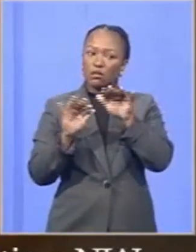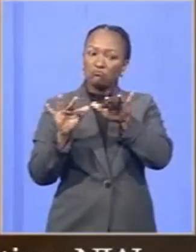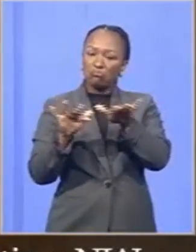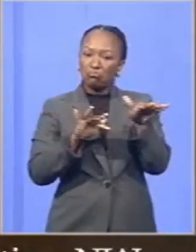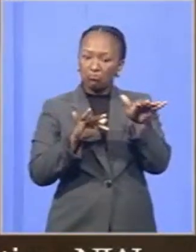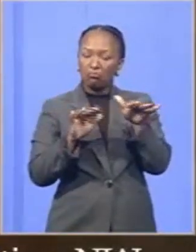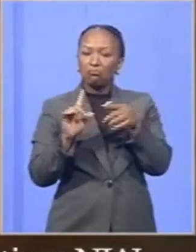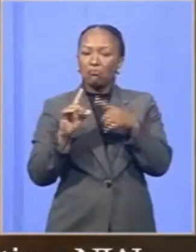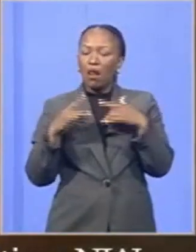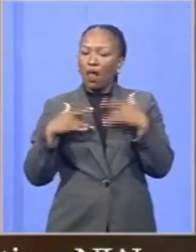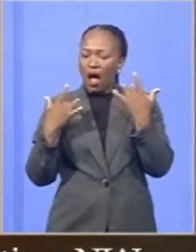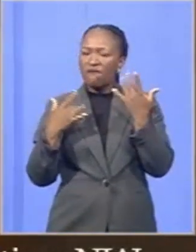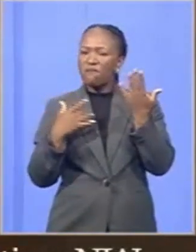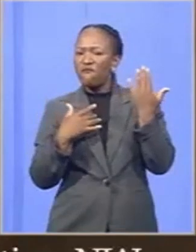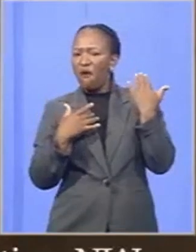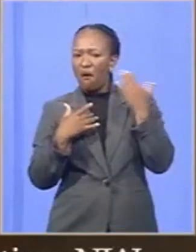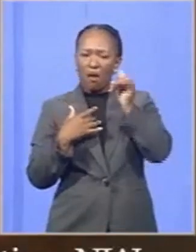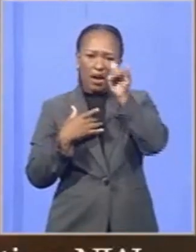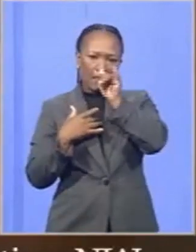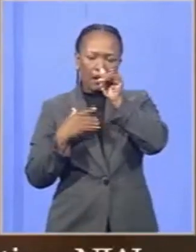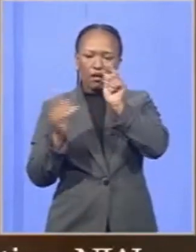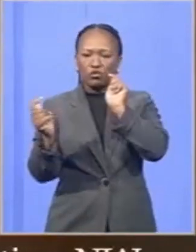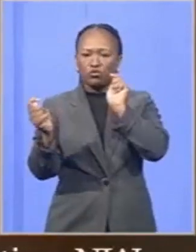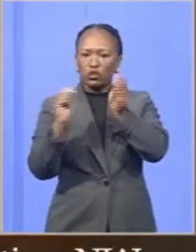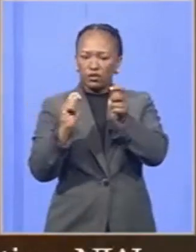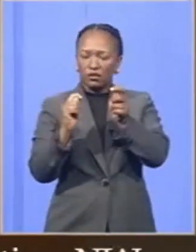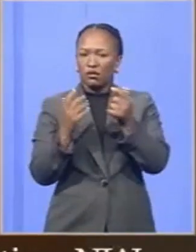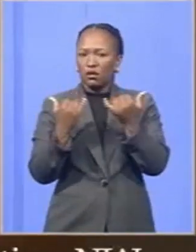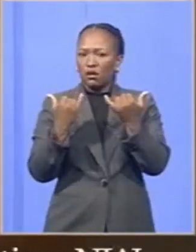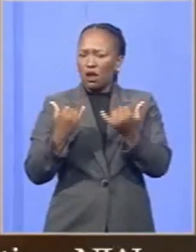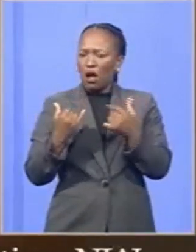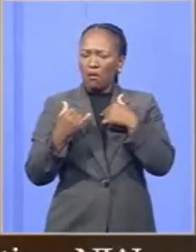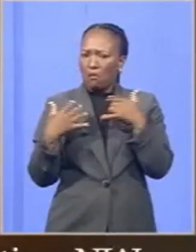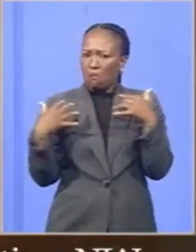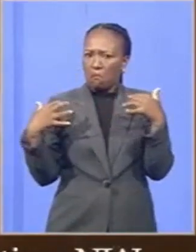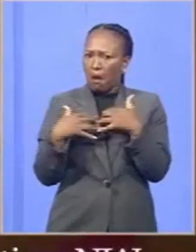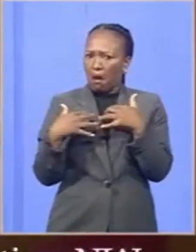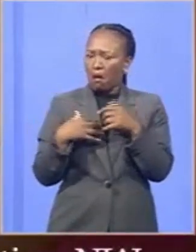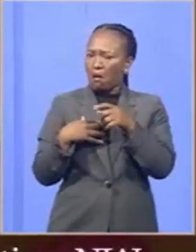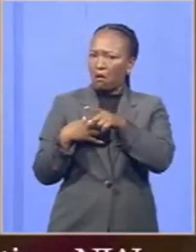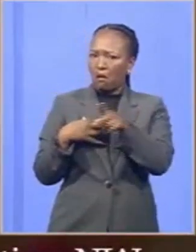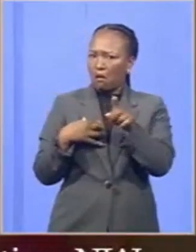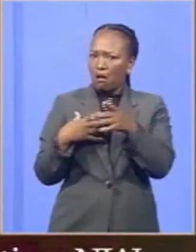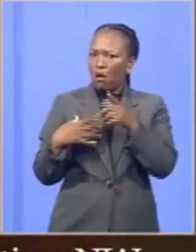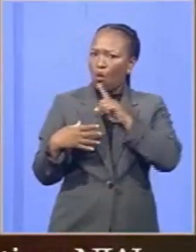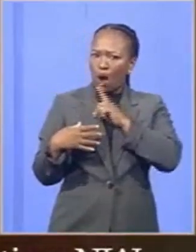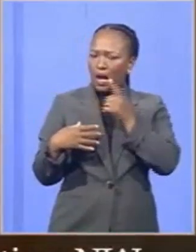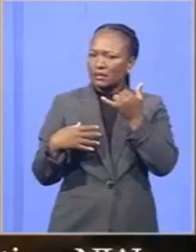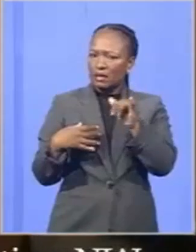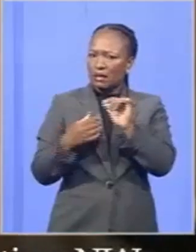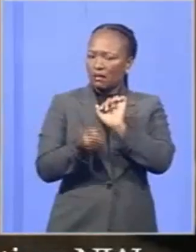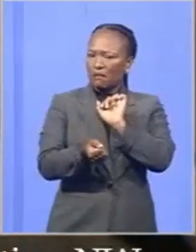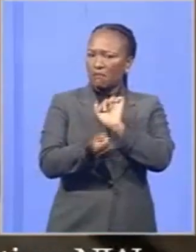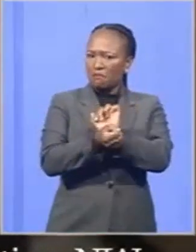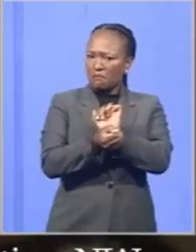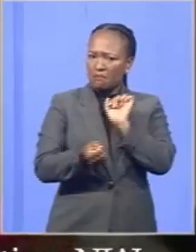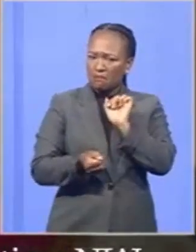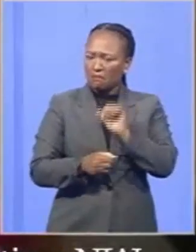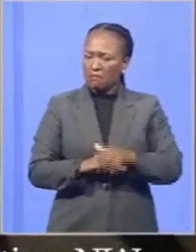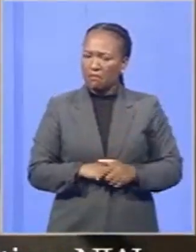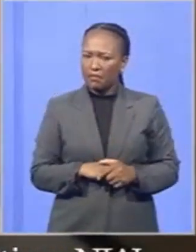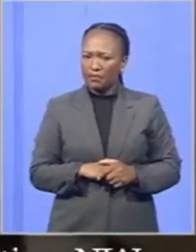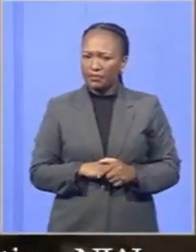fetohile bophelong bo a neng a bophela mme o makaditswe ke hore hobaneng a ntse a tshwerwe anceda abantu